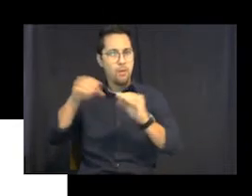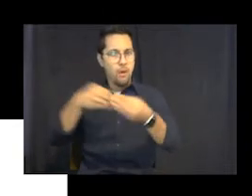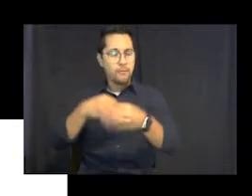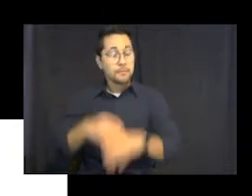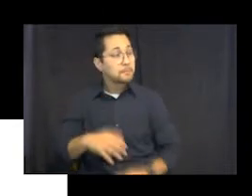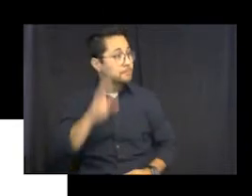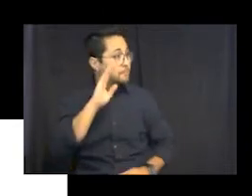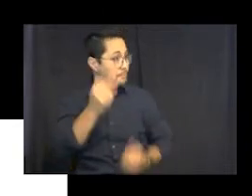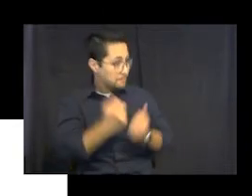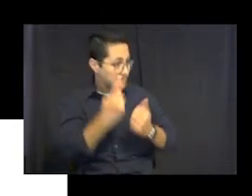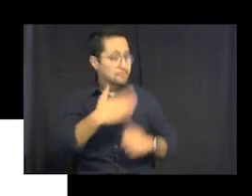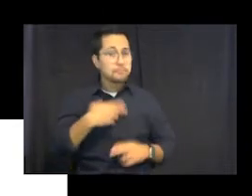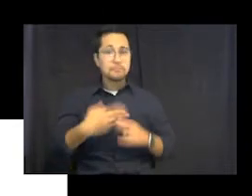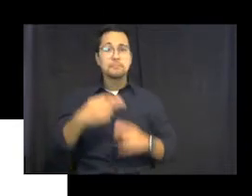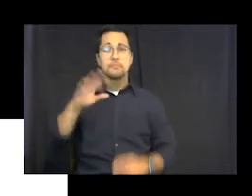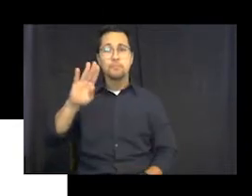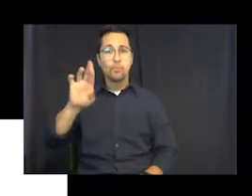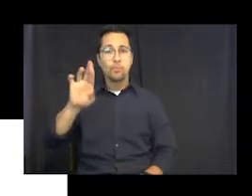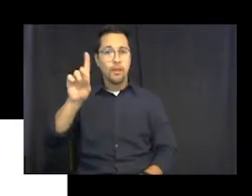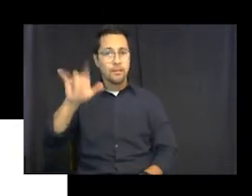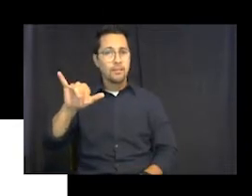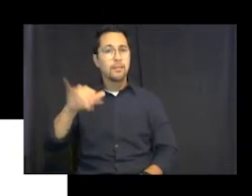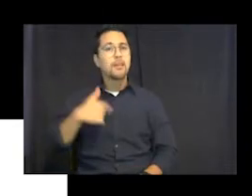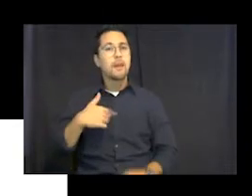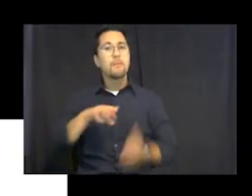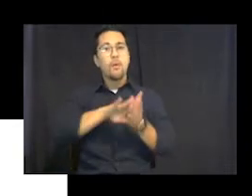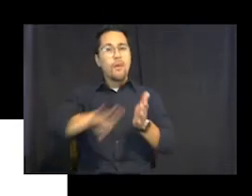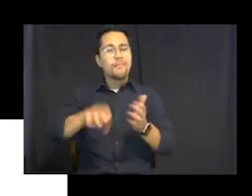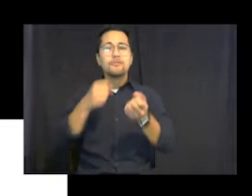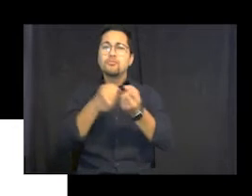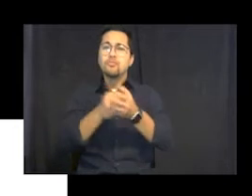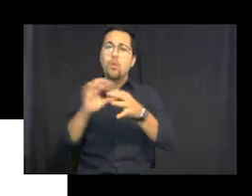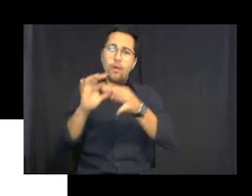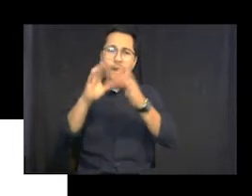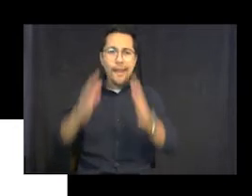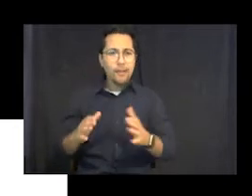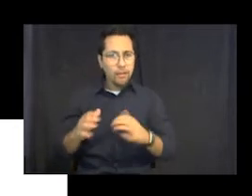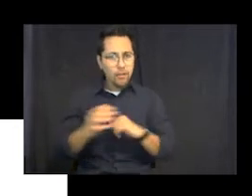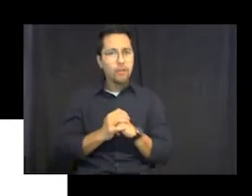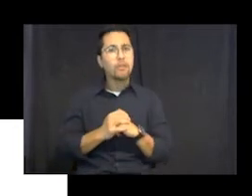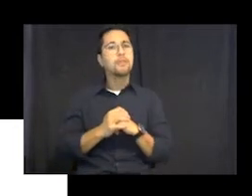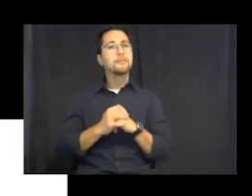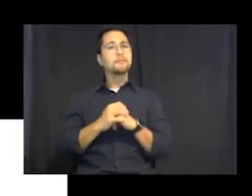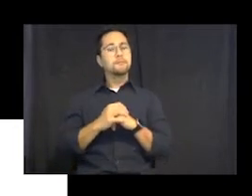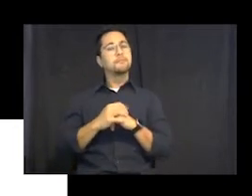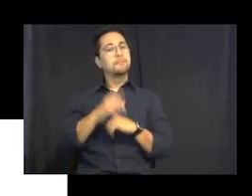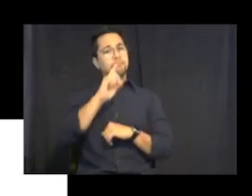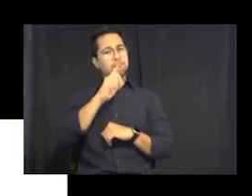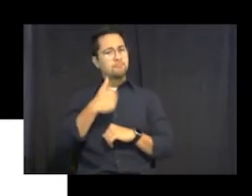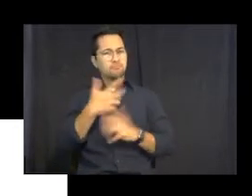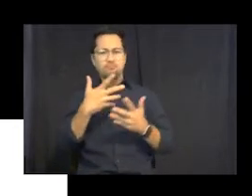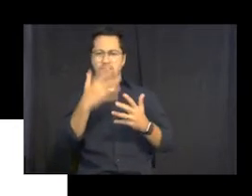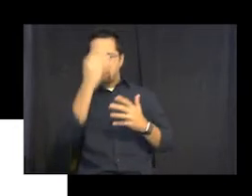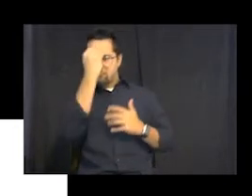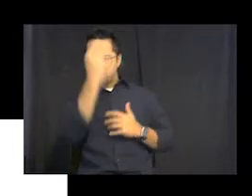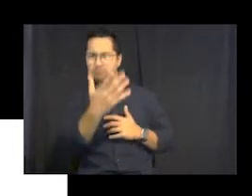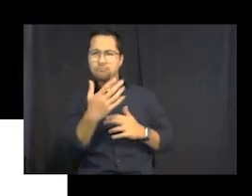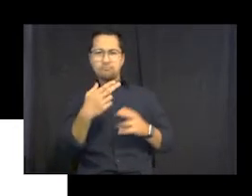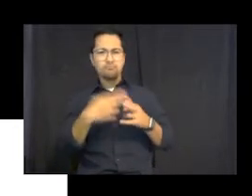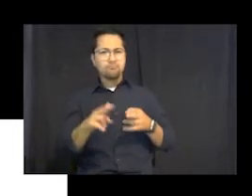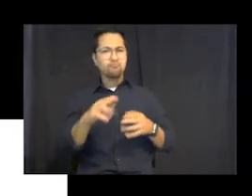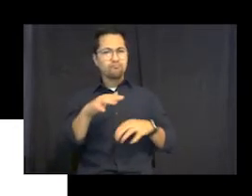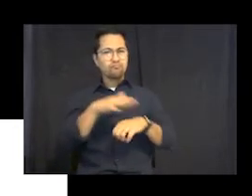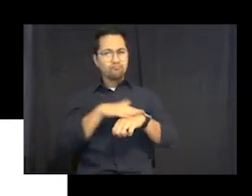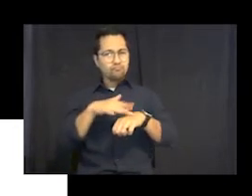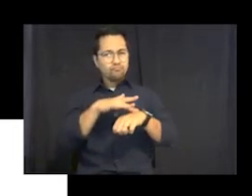Hello, everyone. My name is Brandy Golson. I'm a waiver support coordinator with J&K Haven of Support. I just wanted to give a brief overview of